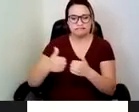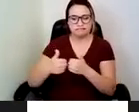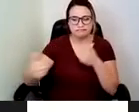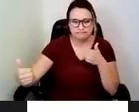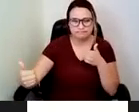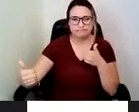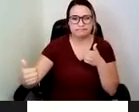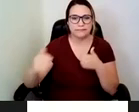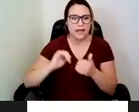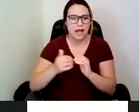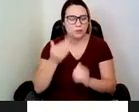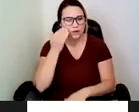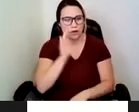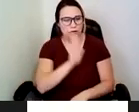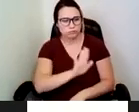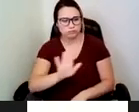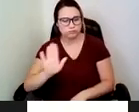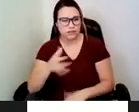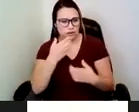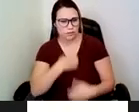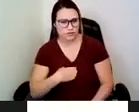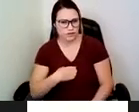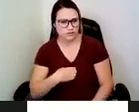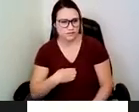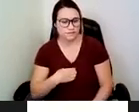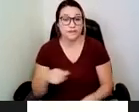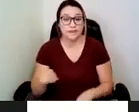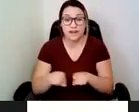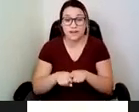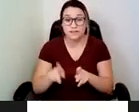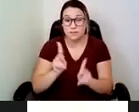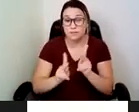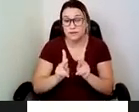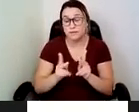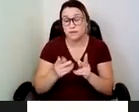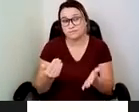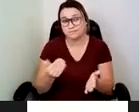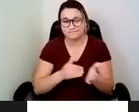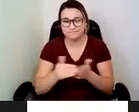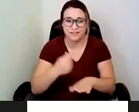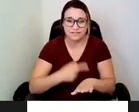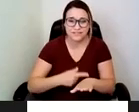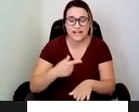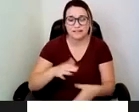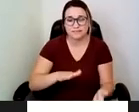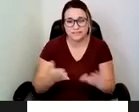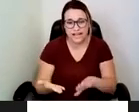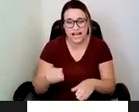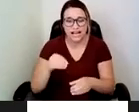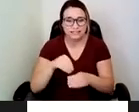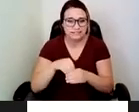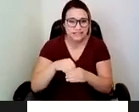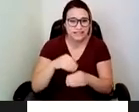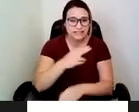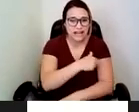the wishes of those people? And also, people are more likely now to die away from home in an institution, be it